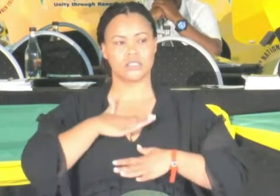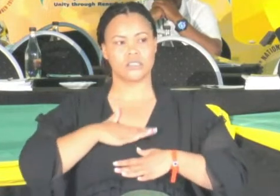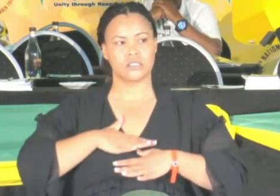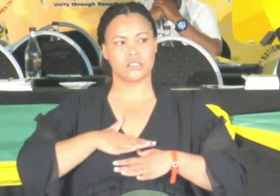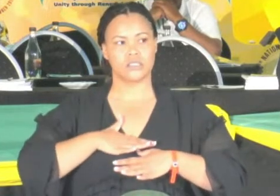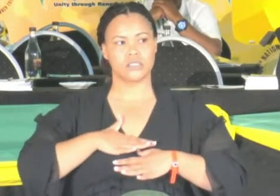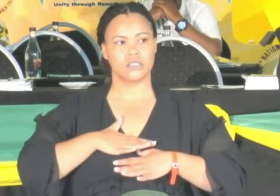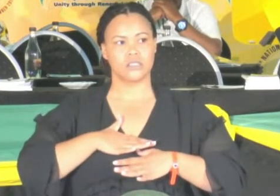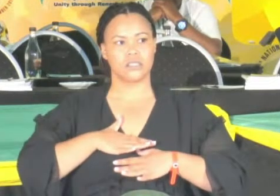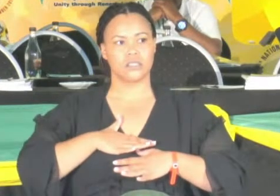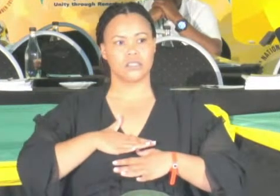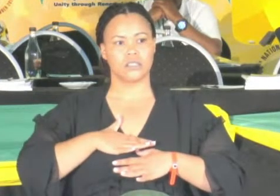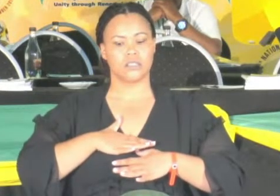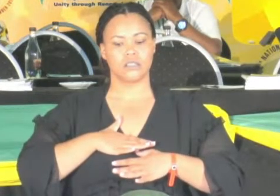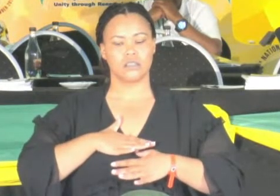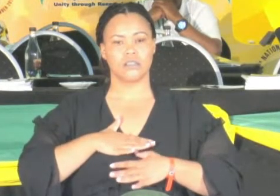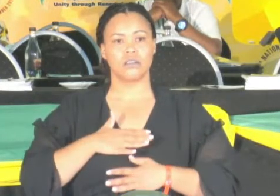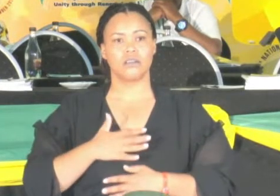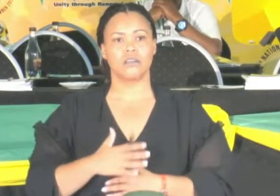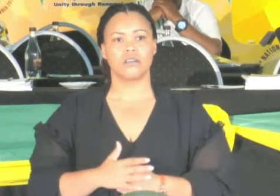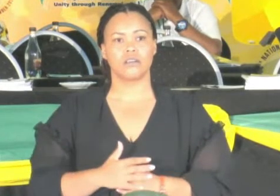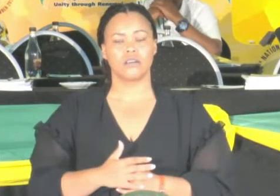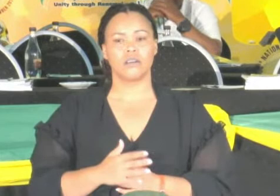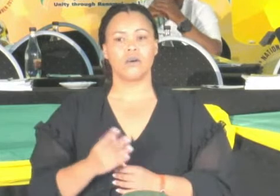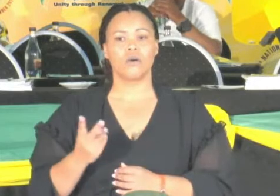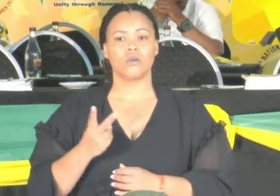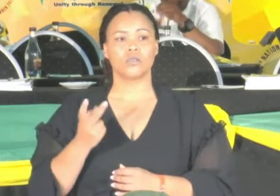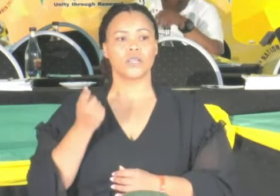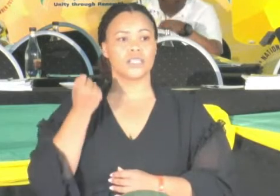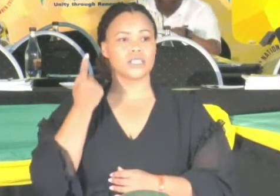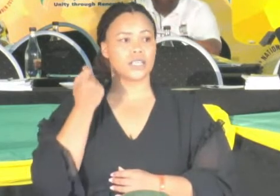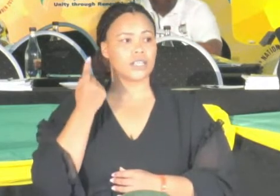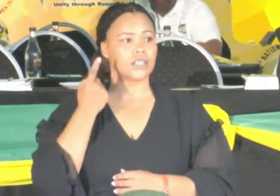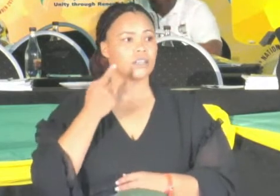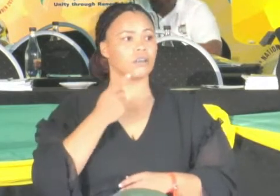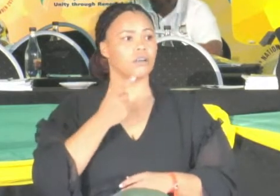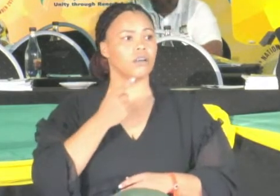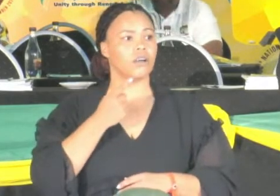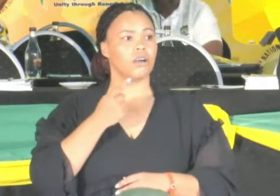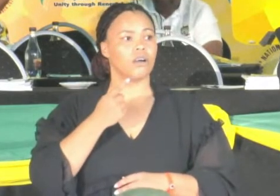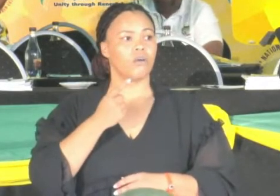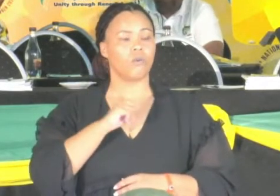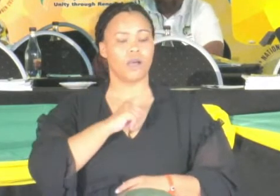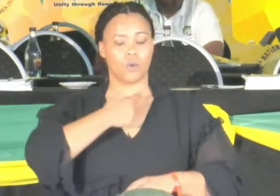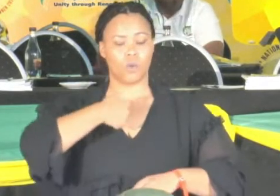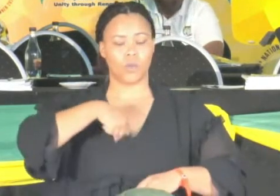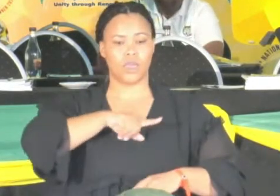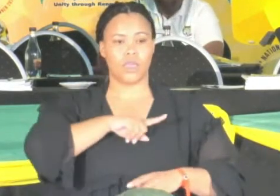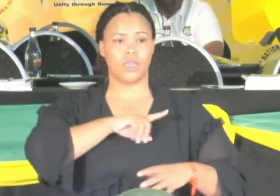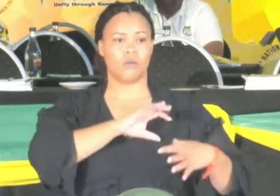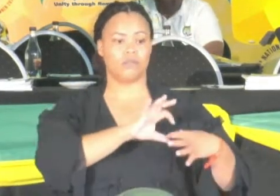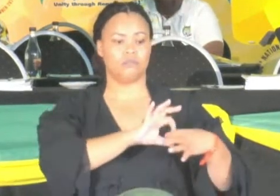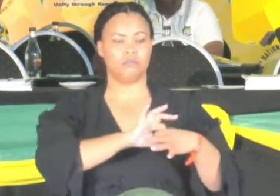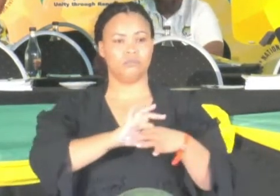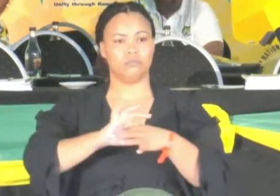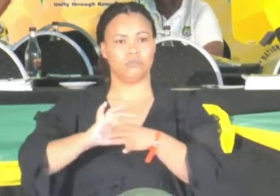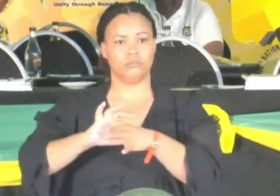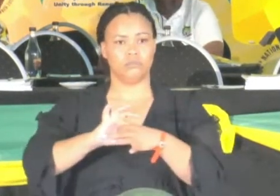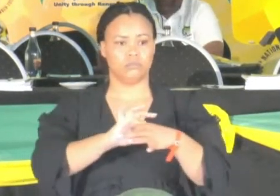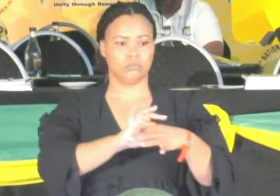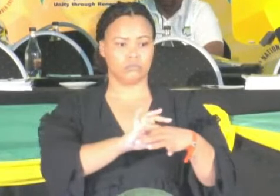well as the understanding as we seek to interact with each other as delegates on